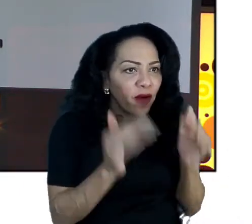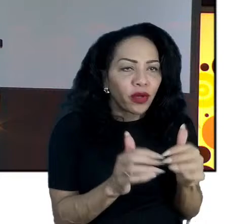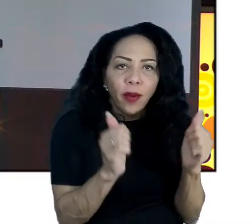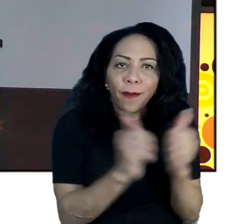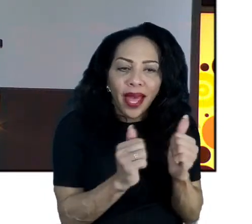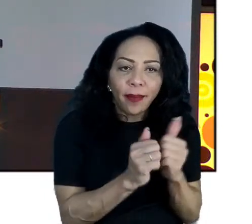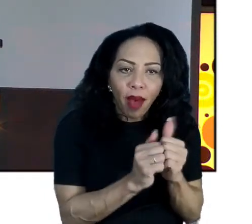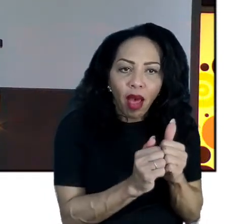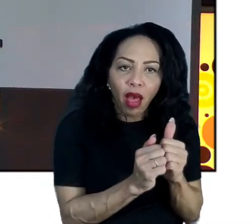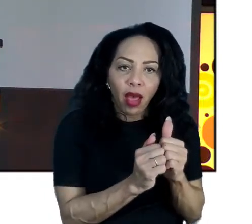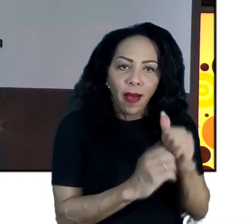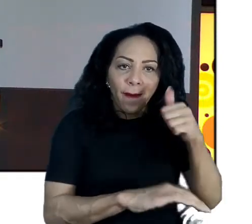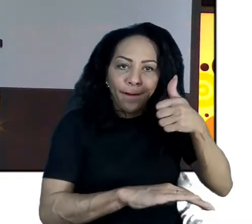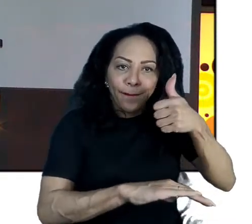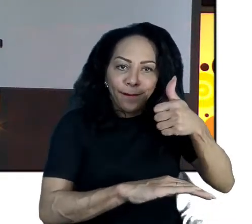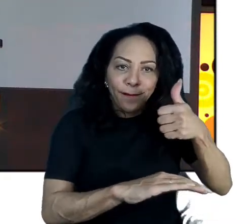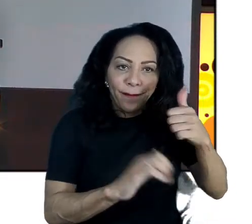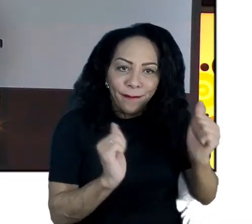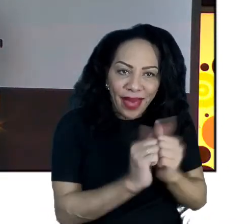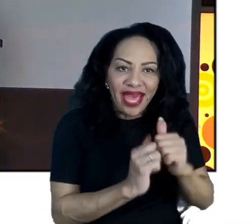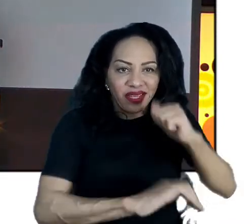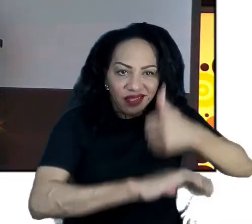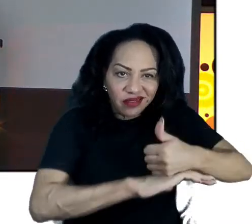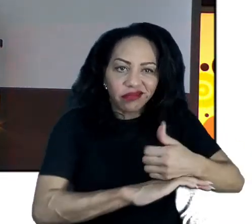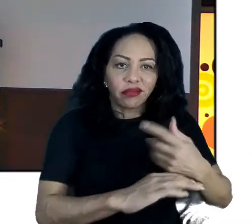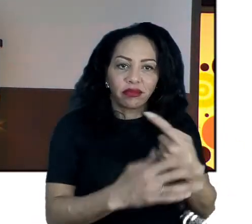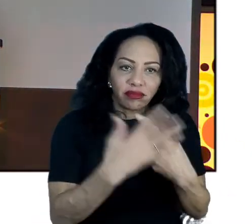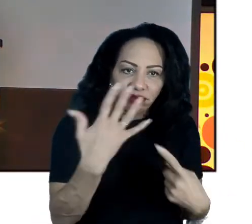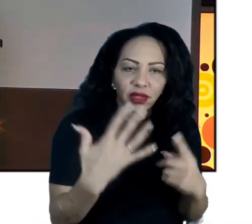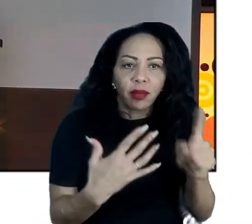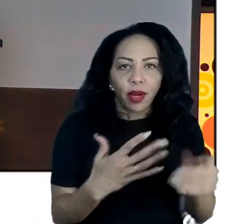analogue technology that is related to those archives.